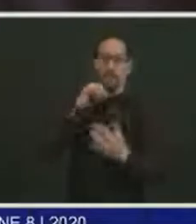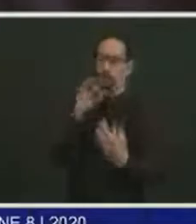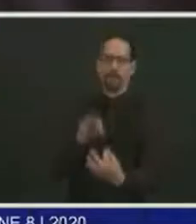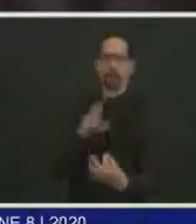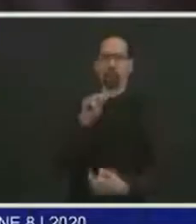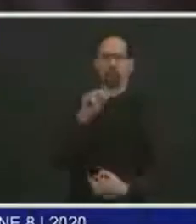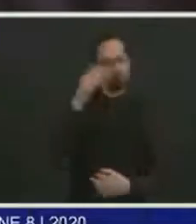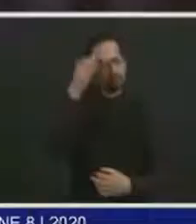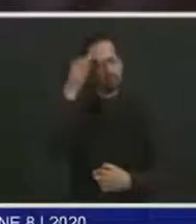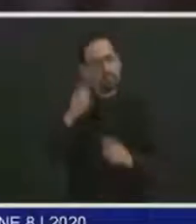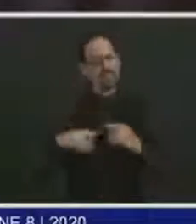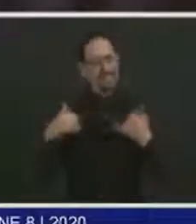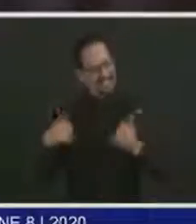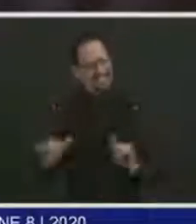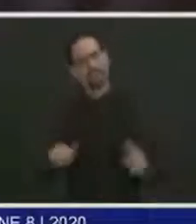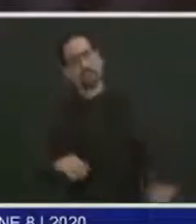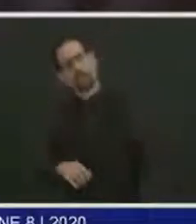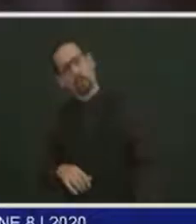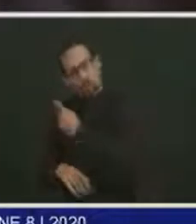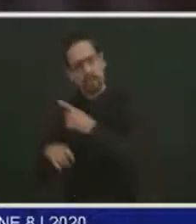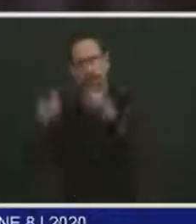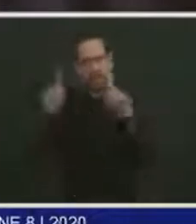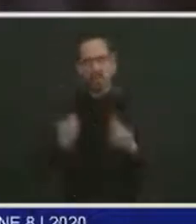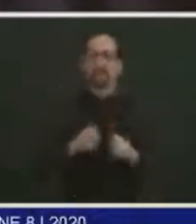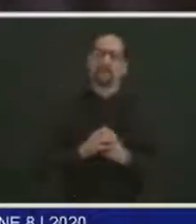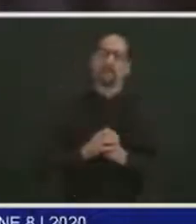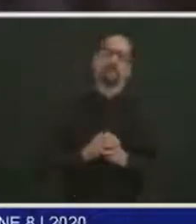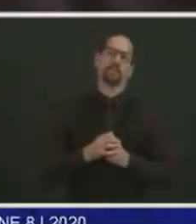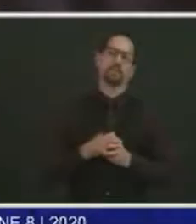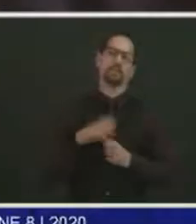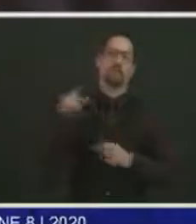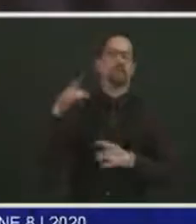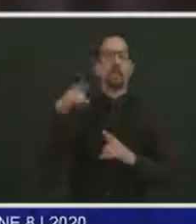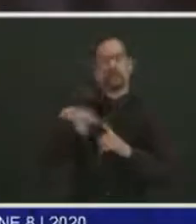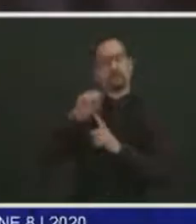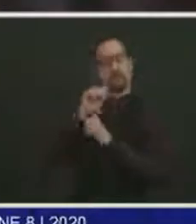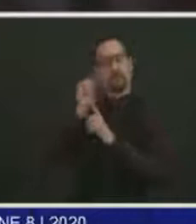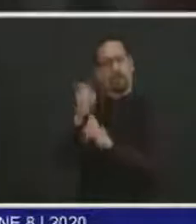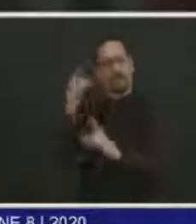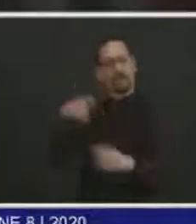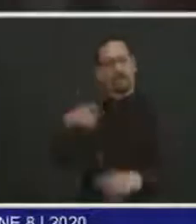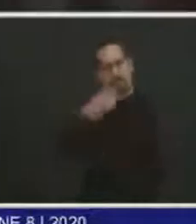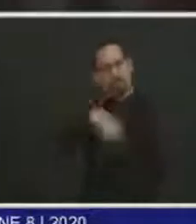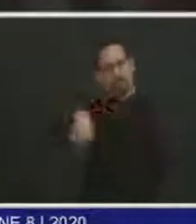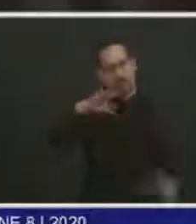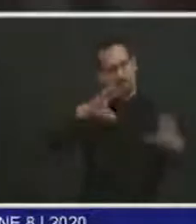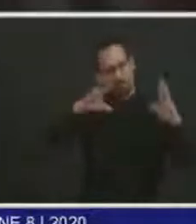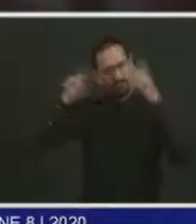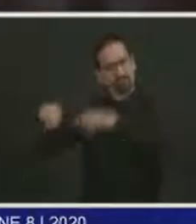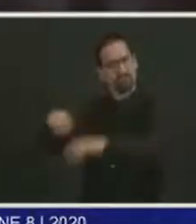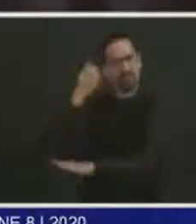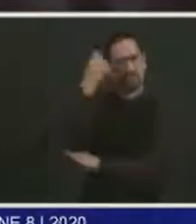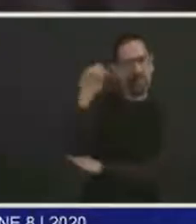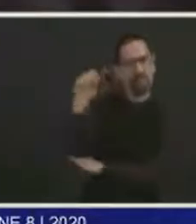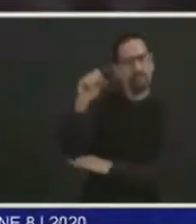symptoms. So it's really only helpful in this targeted situation as a part of our overall strategy for identifying those